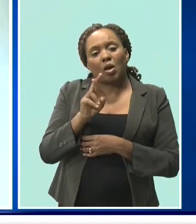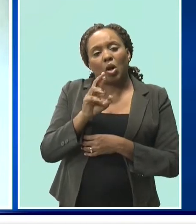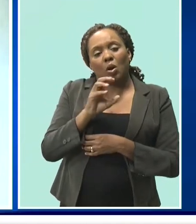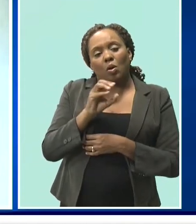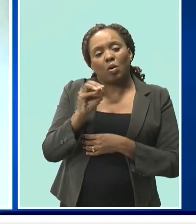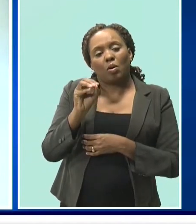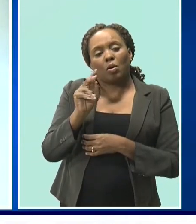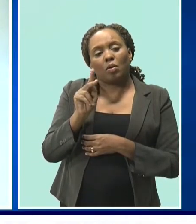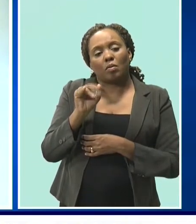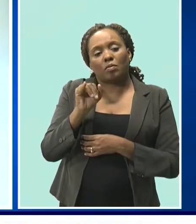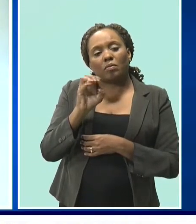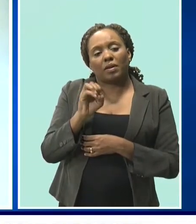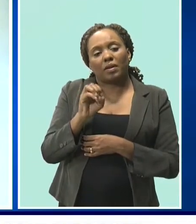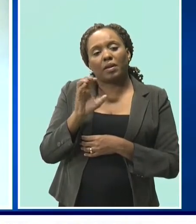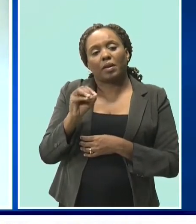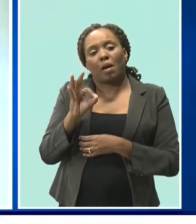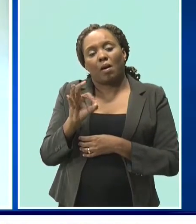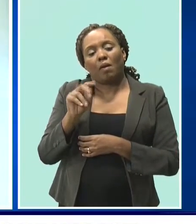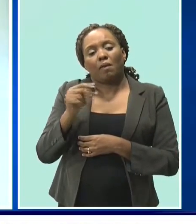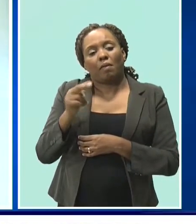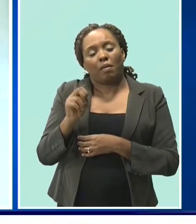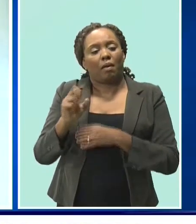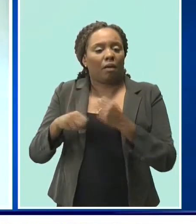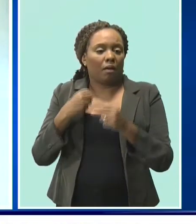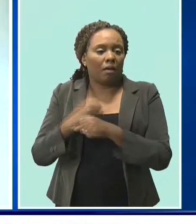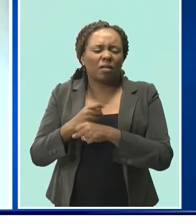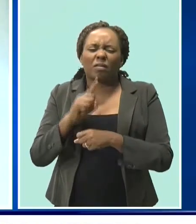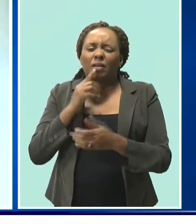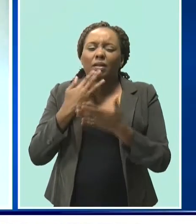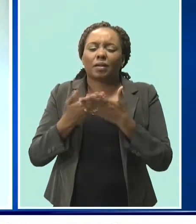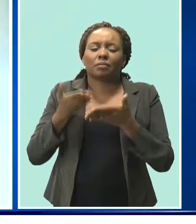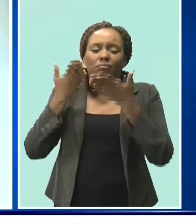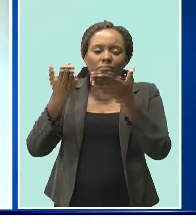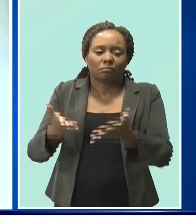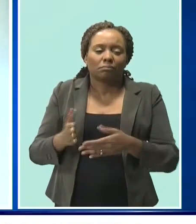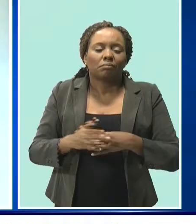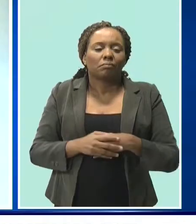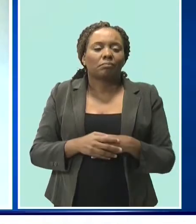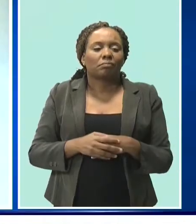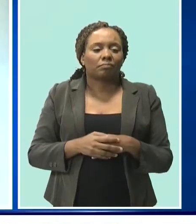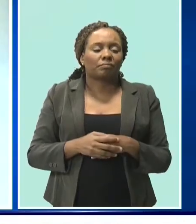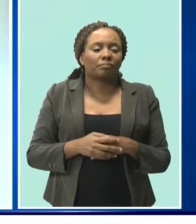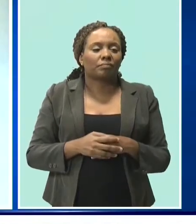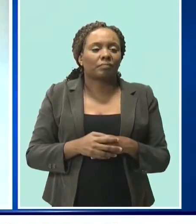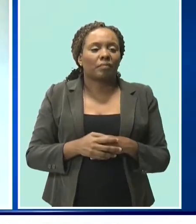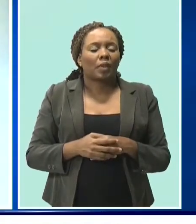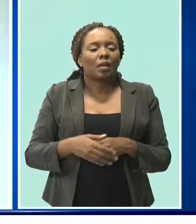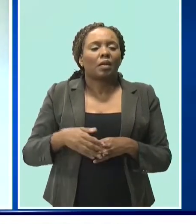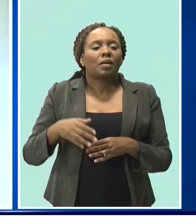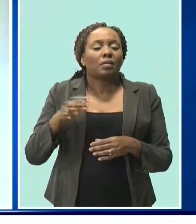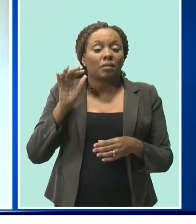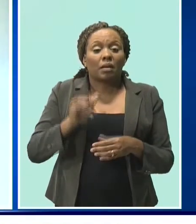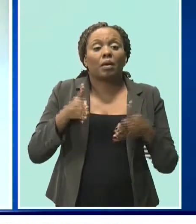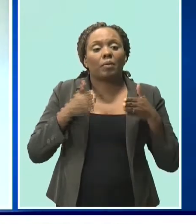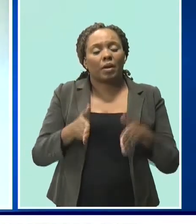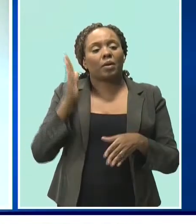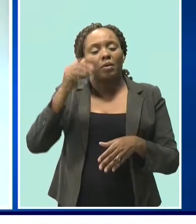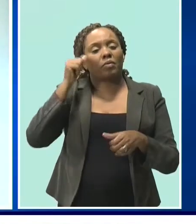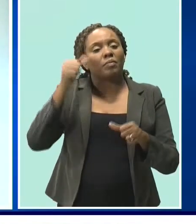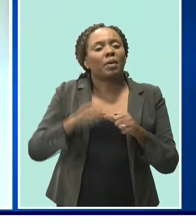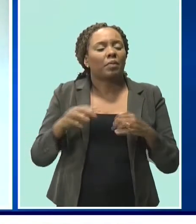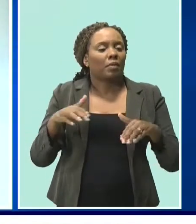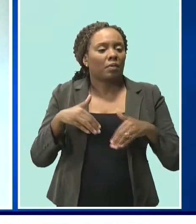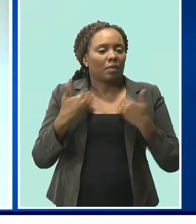fitting suggestion. And therefore that will be a permanent memorial for a young